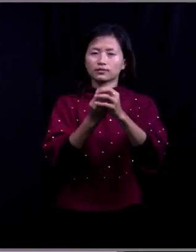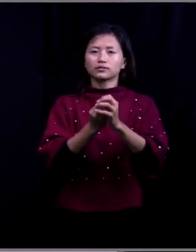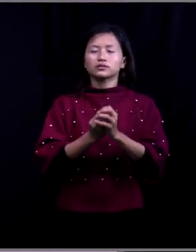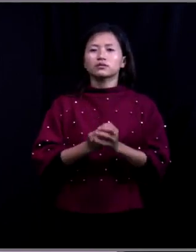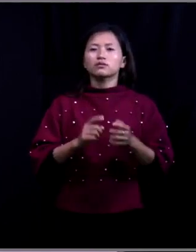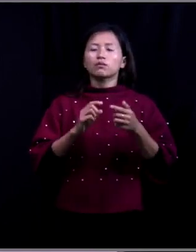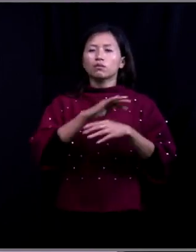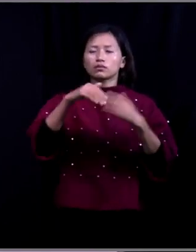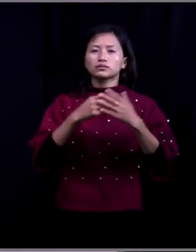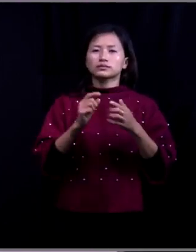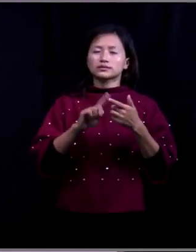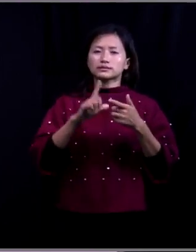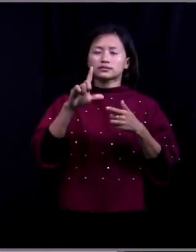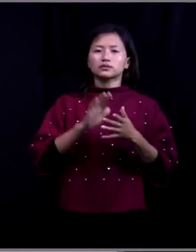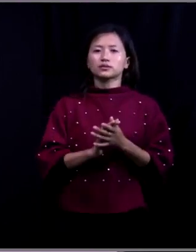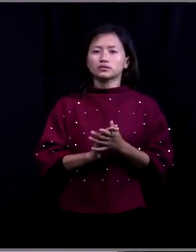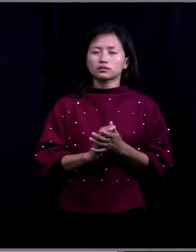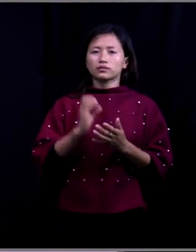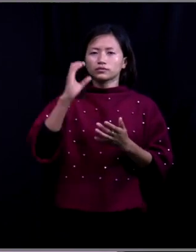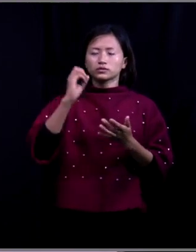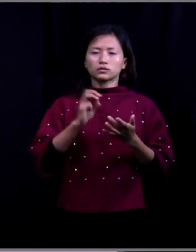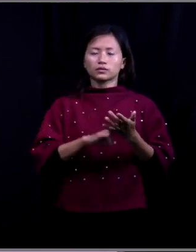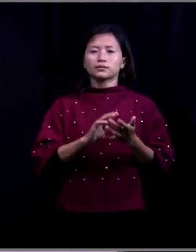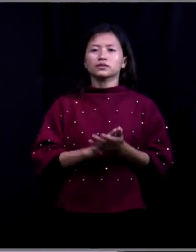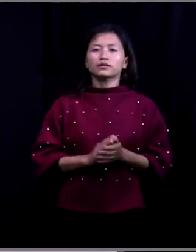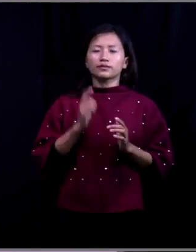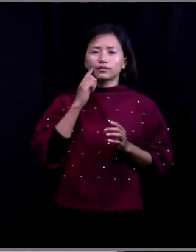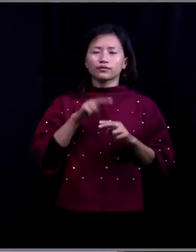elements present in a molecule of that compound. So if we have